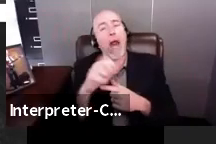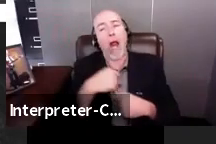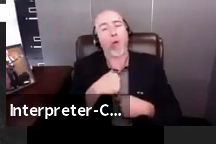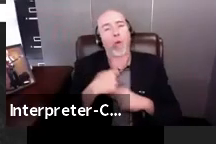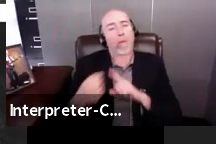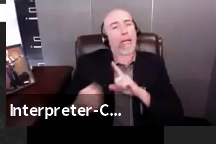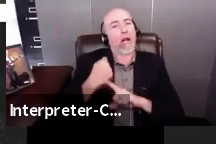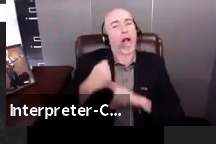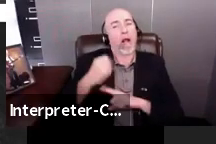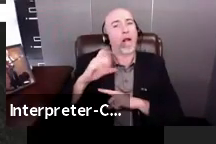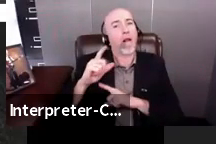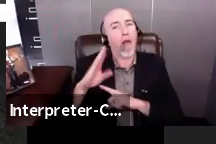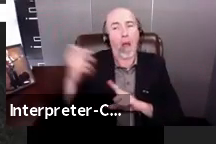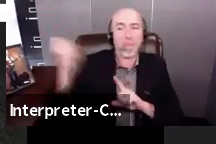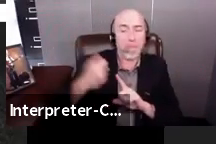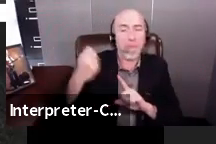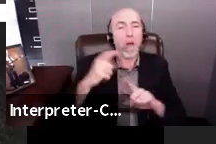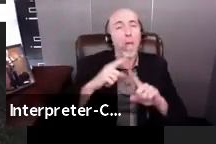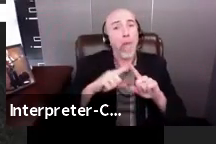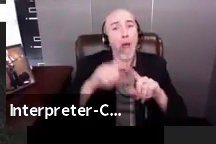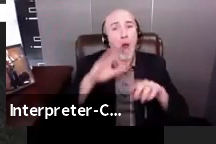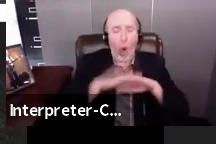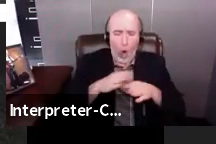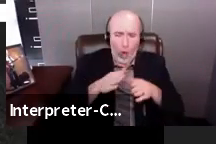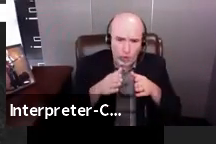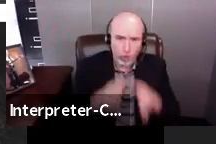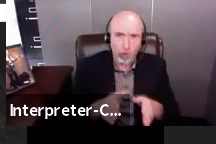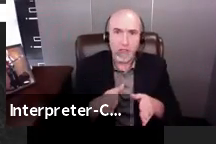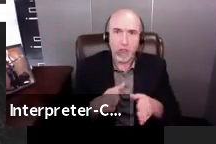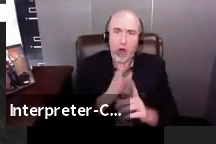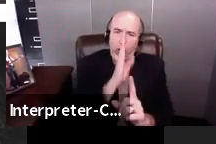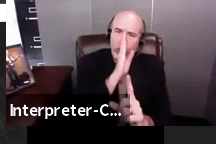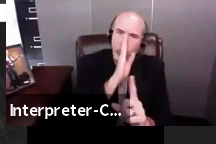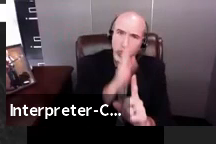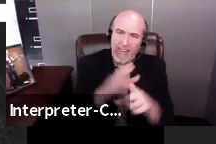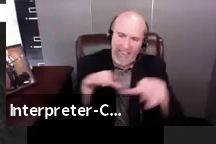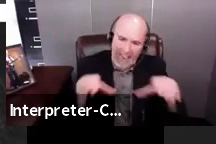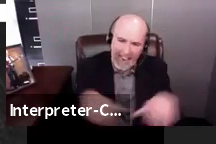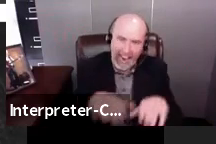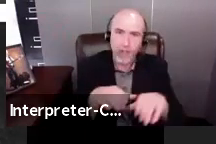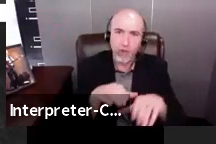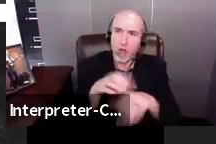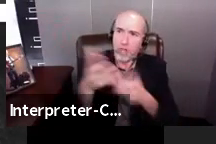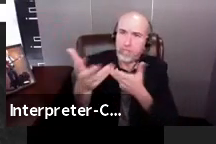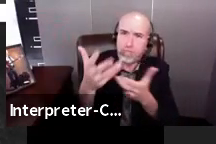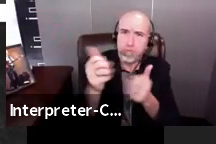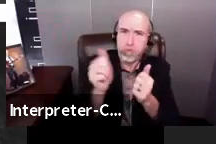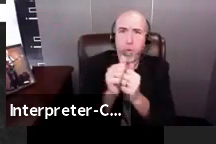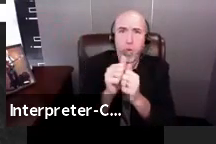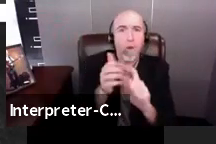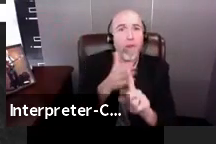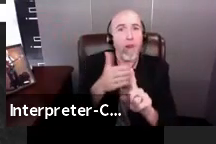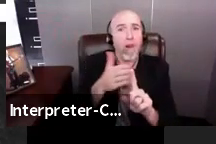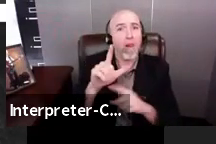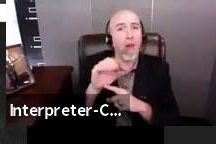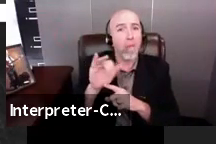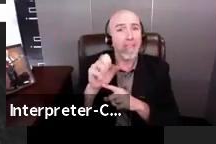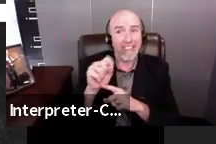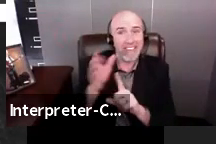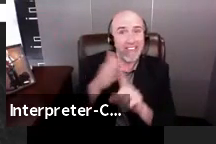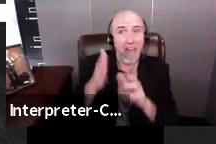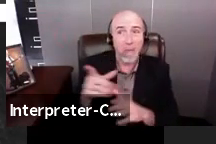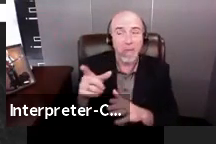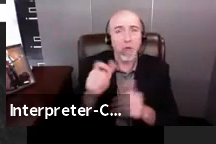but being on the street, direct action, working with lobbyists, working with the legal